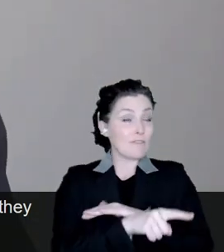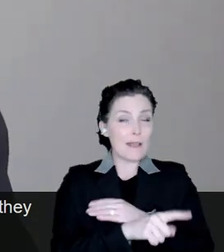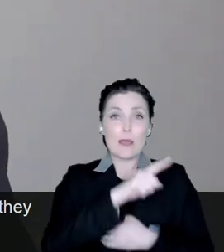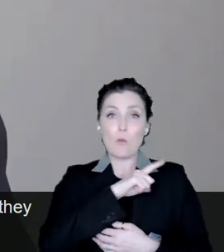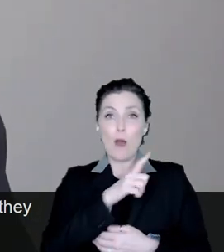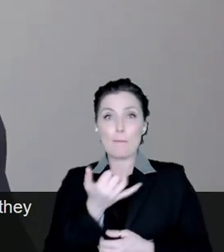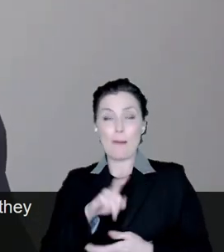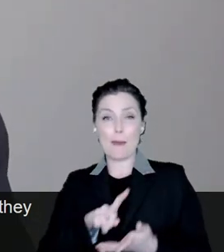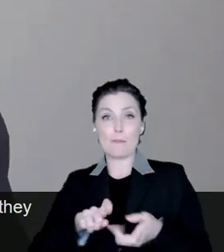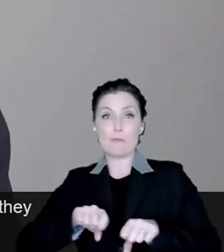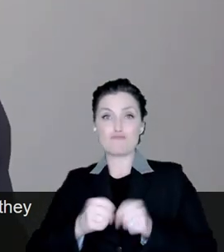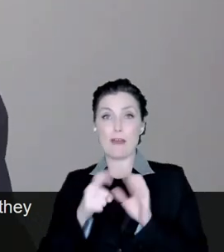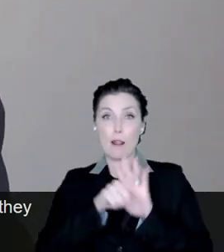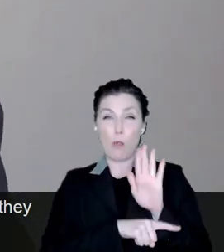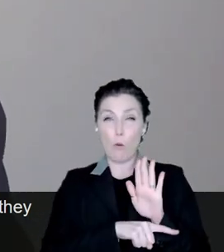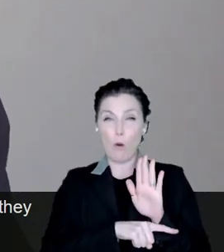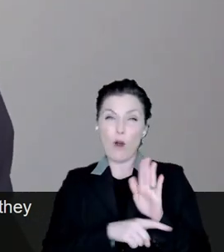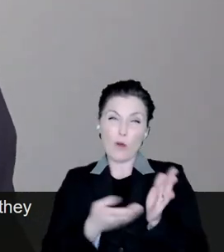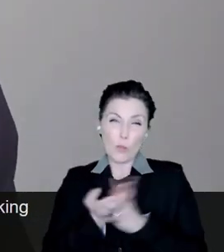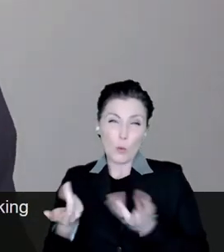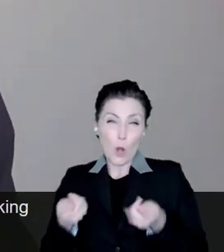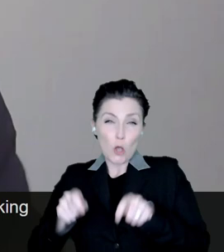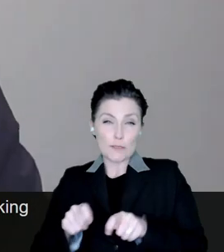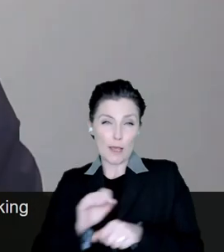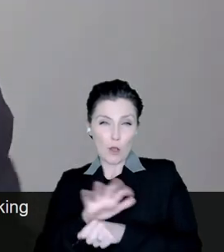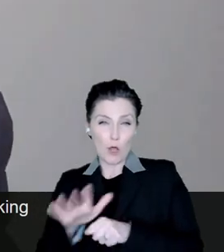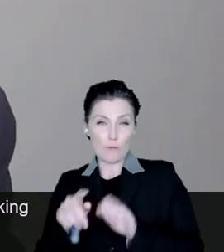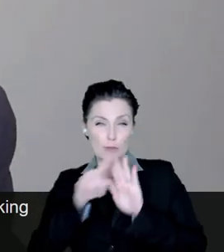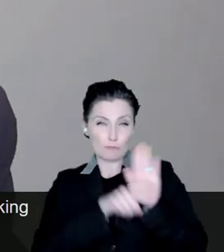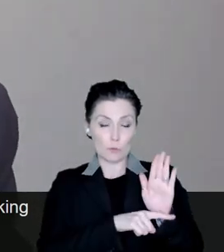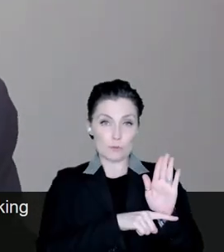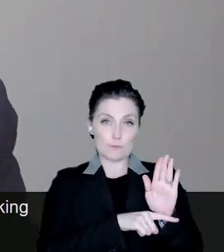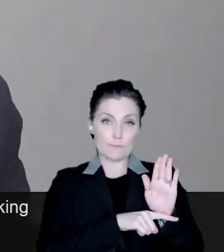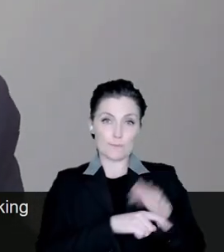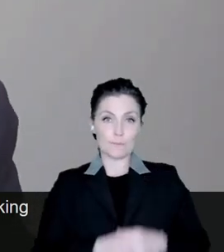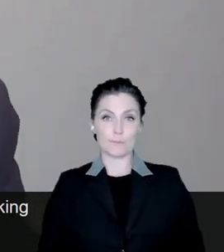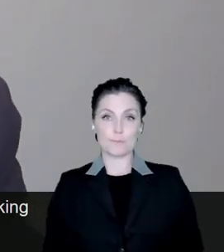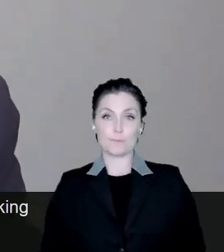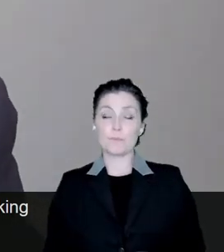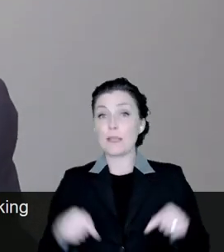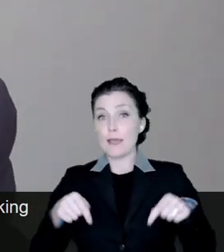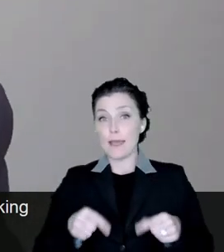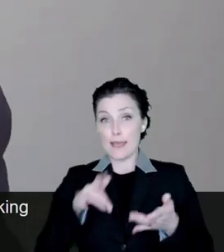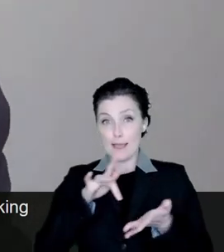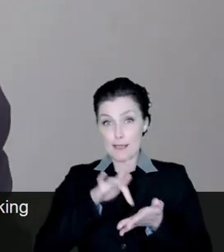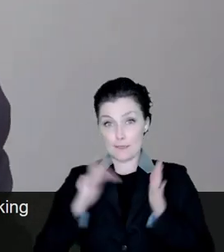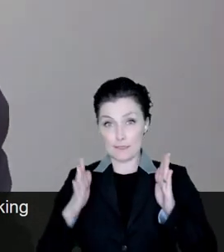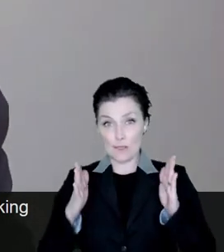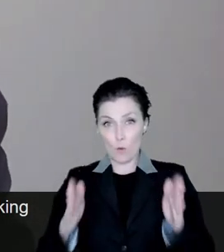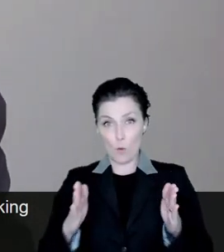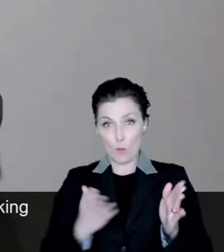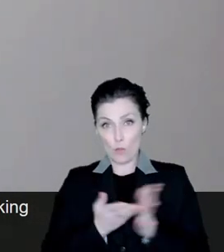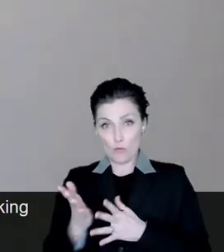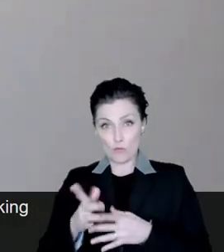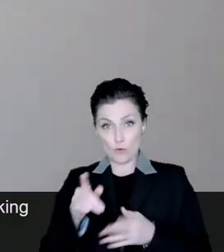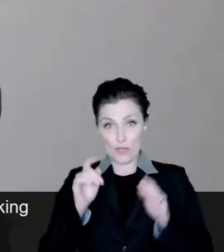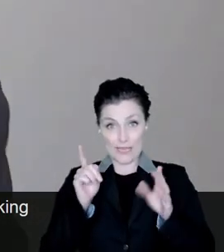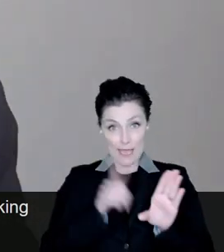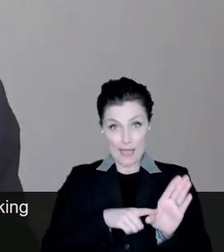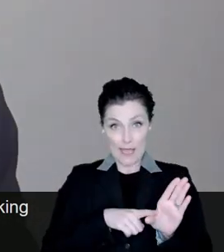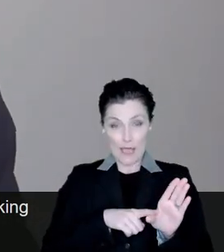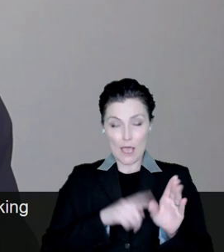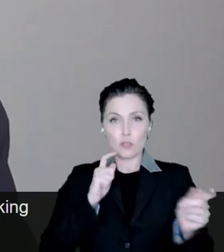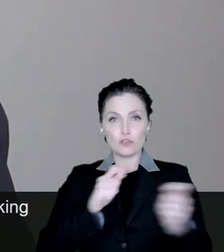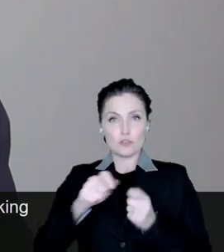and would get into trouble. So what we did was we from City Hall in year changed our budget to give money